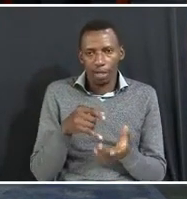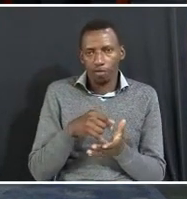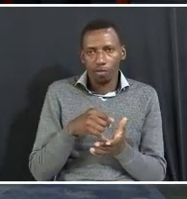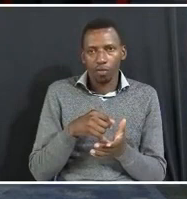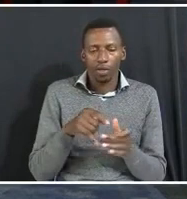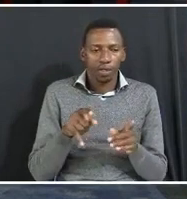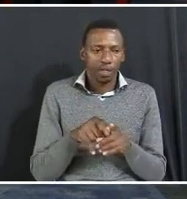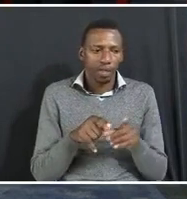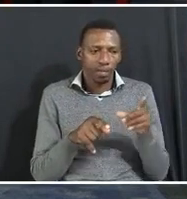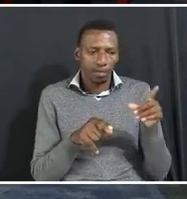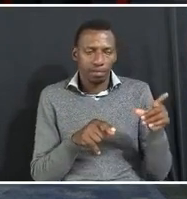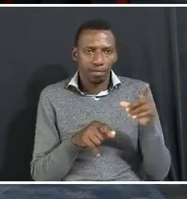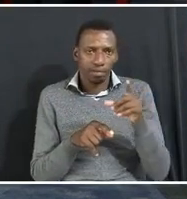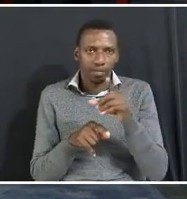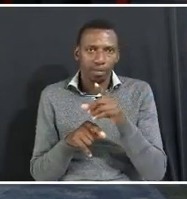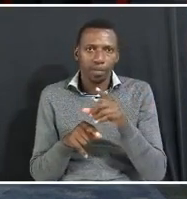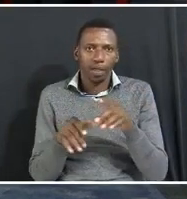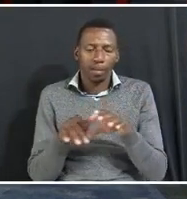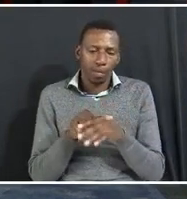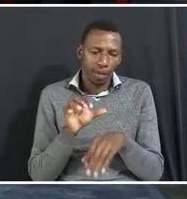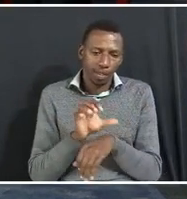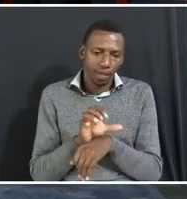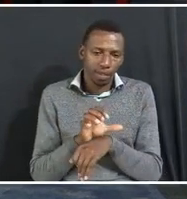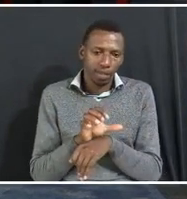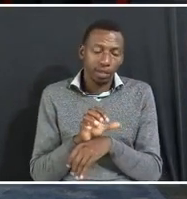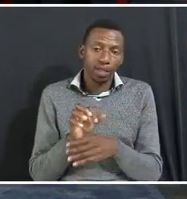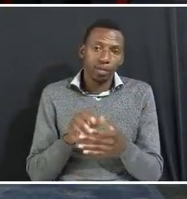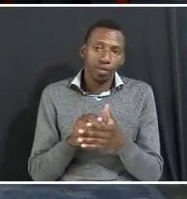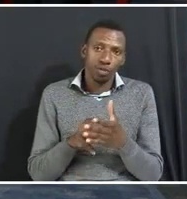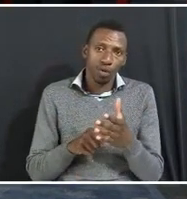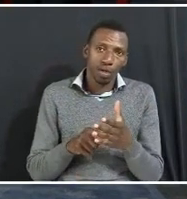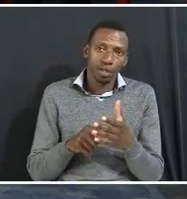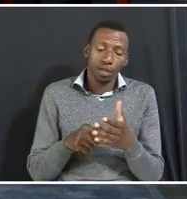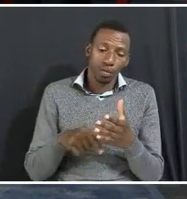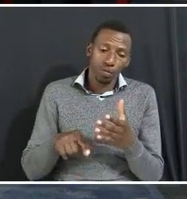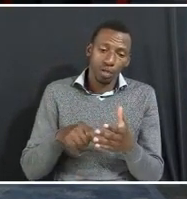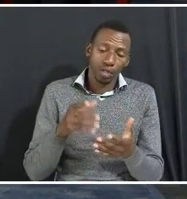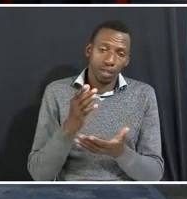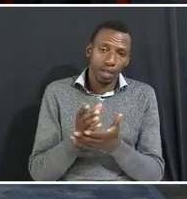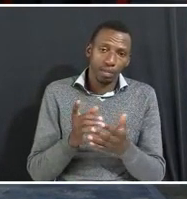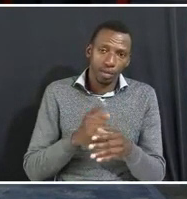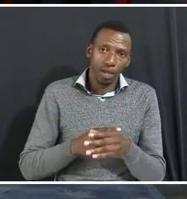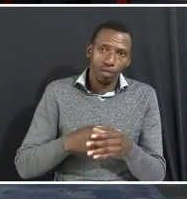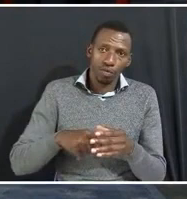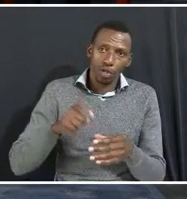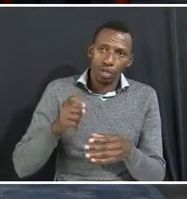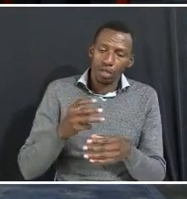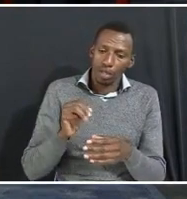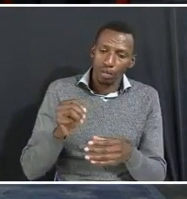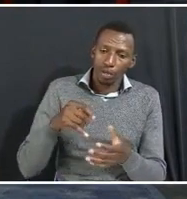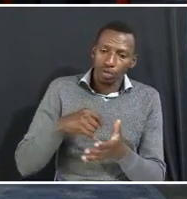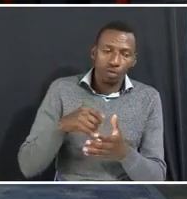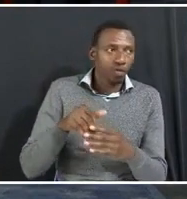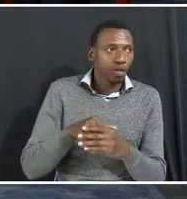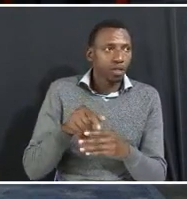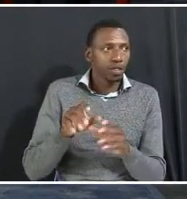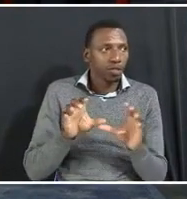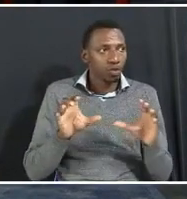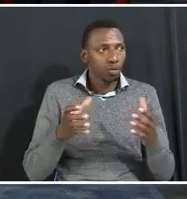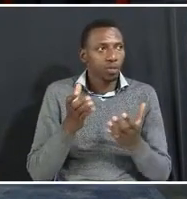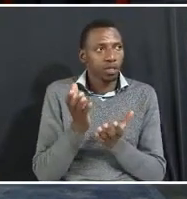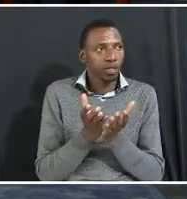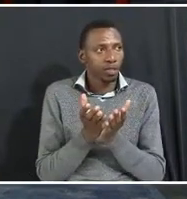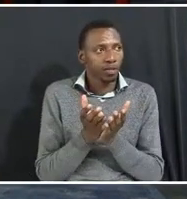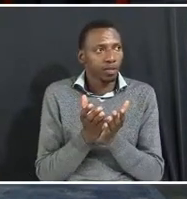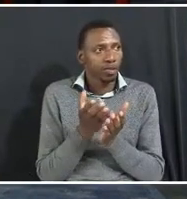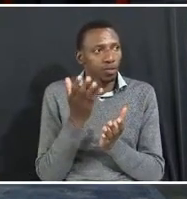So, and in one way or another, we will also need them to be involved in this community service, because there could be a strength